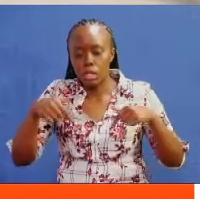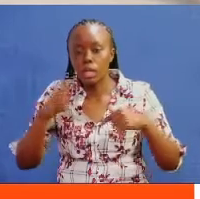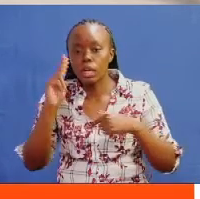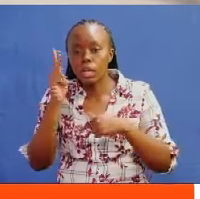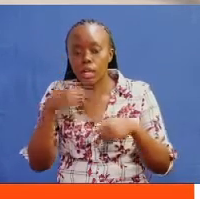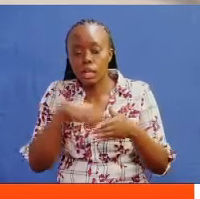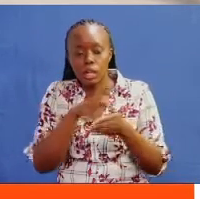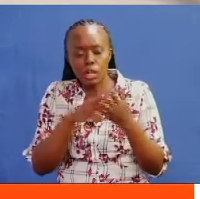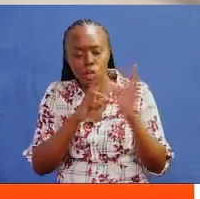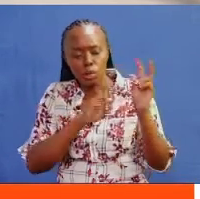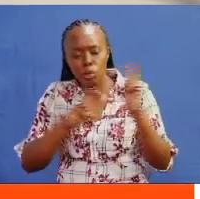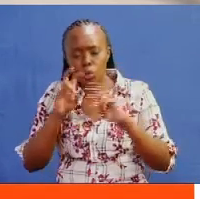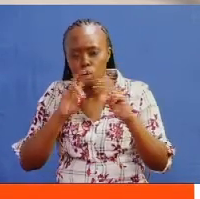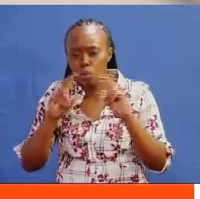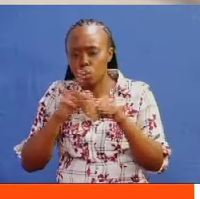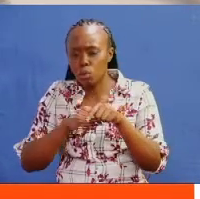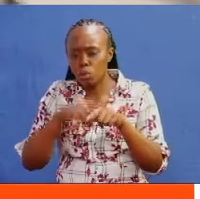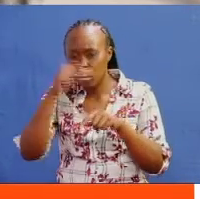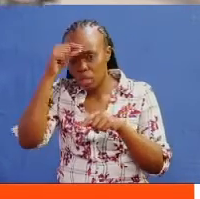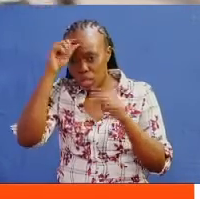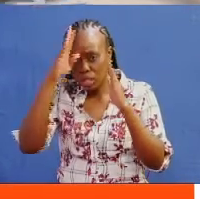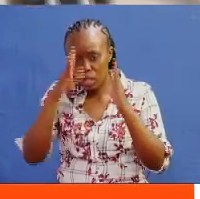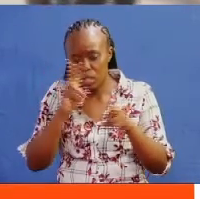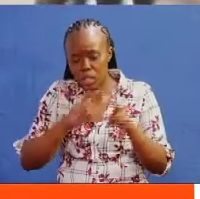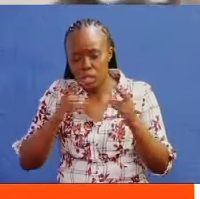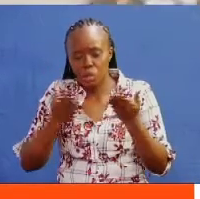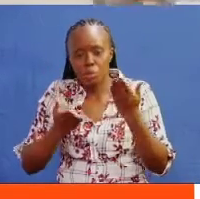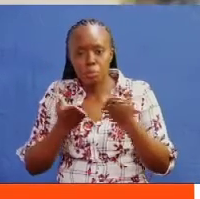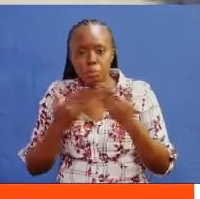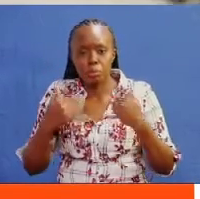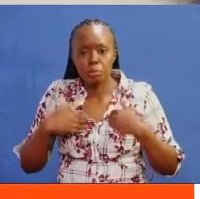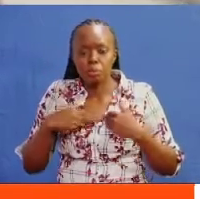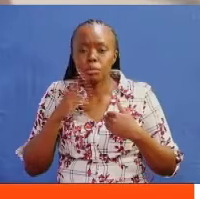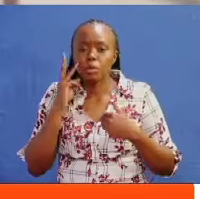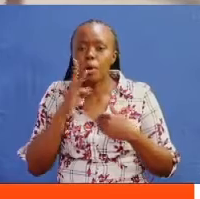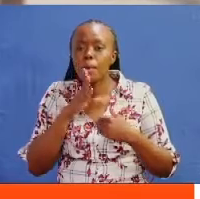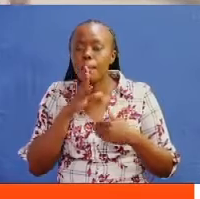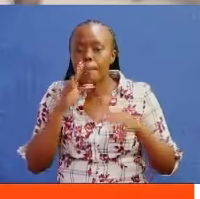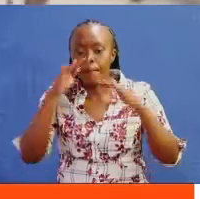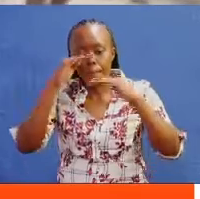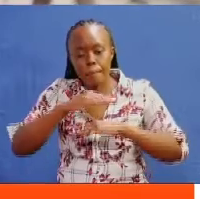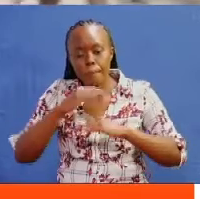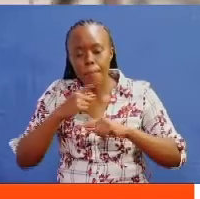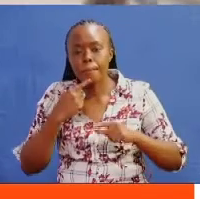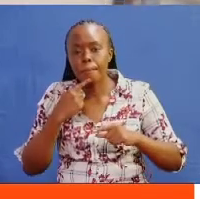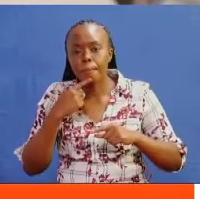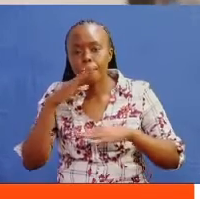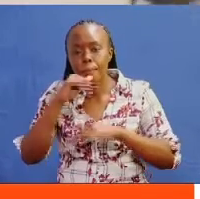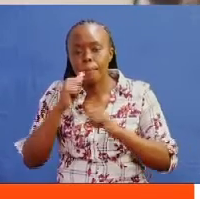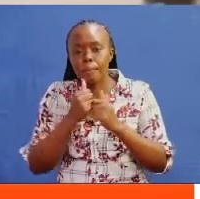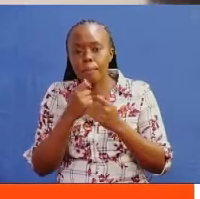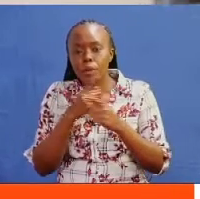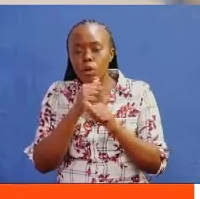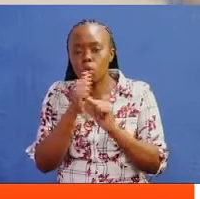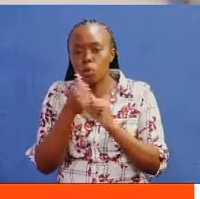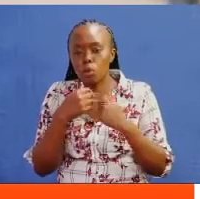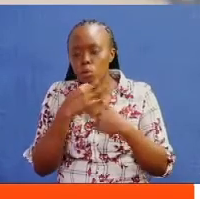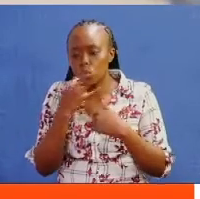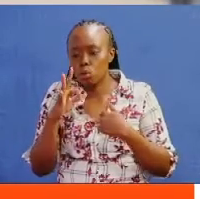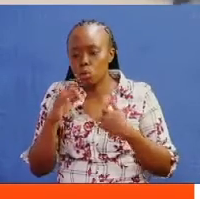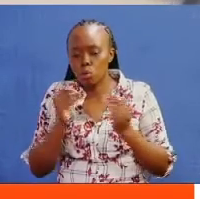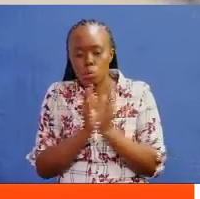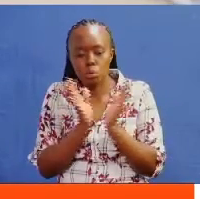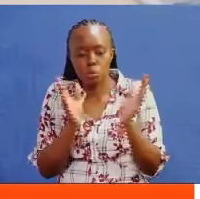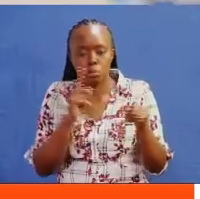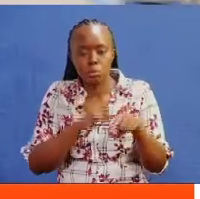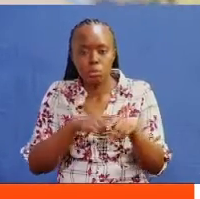all eyes are turned on the government to see whether they will be accountable enough to ensure proper inoculation of the public at